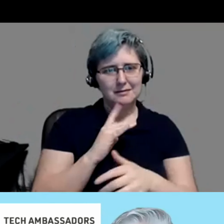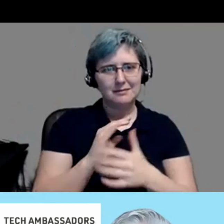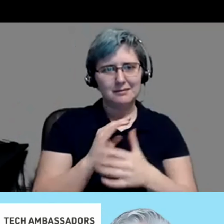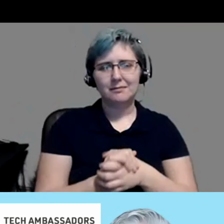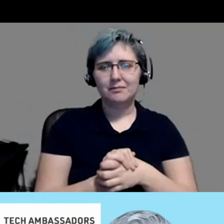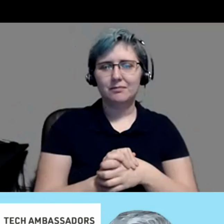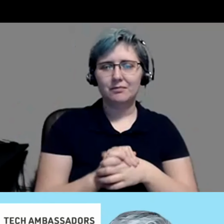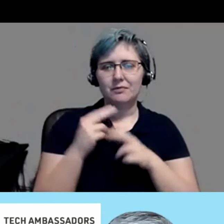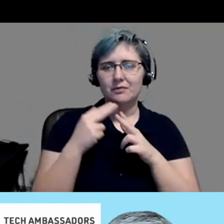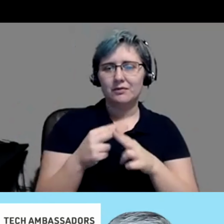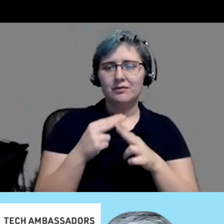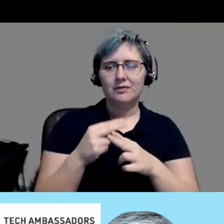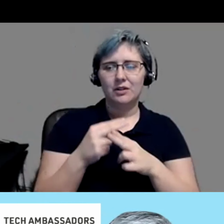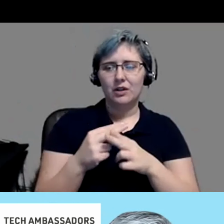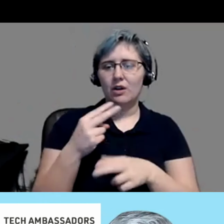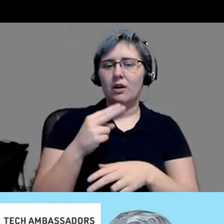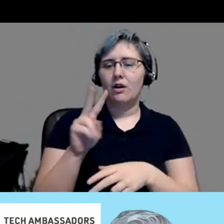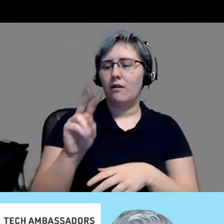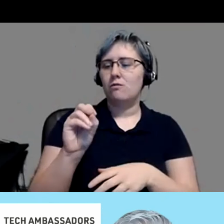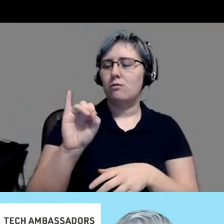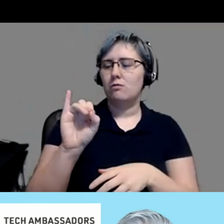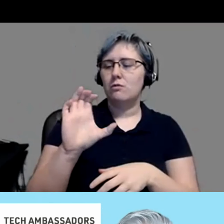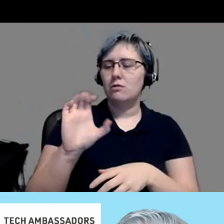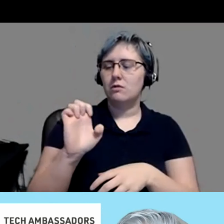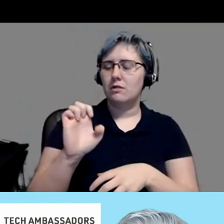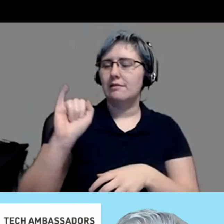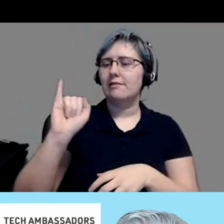It's called Voice It. And this is an app.